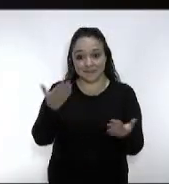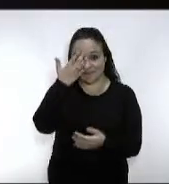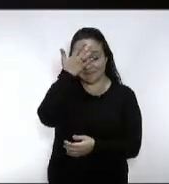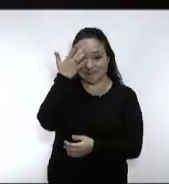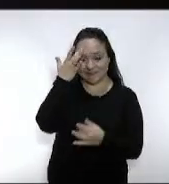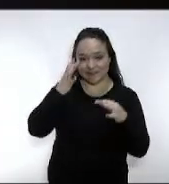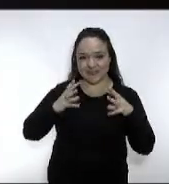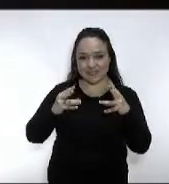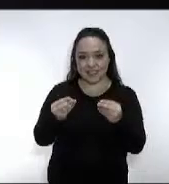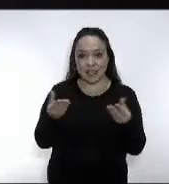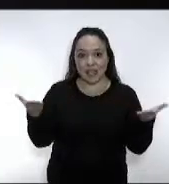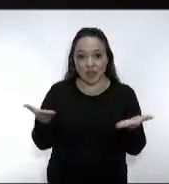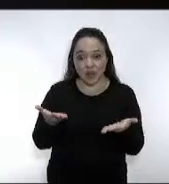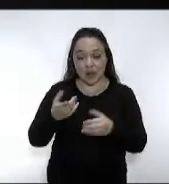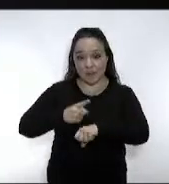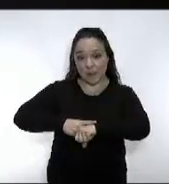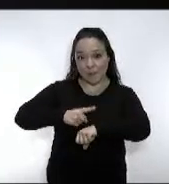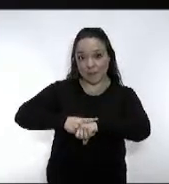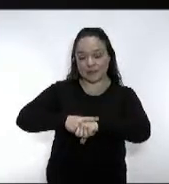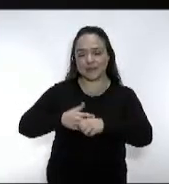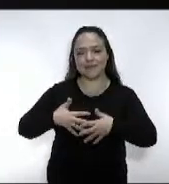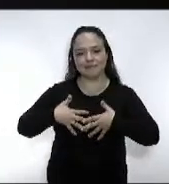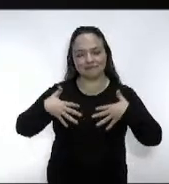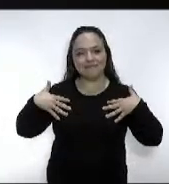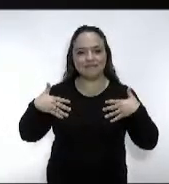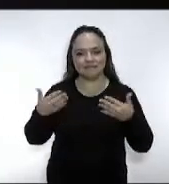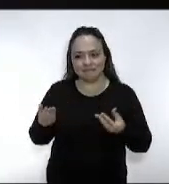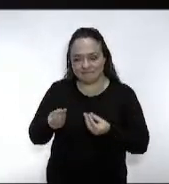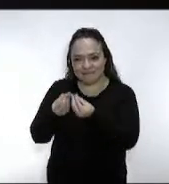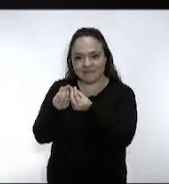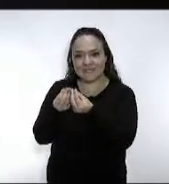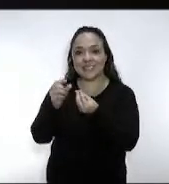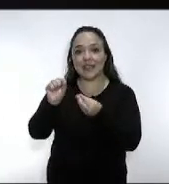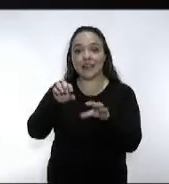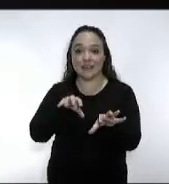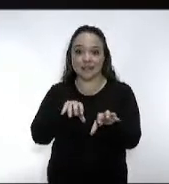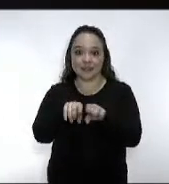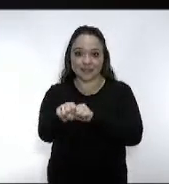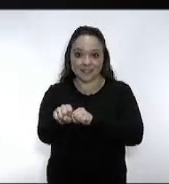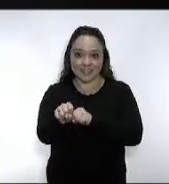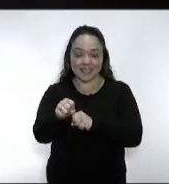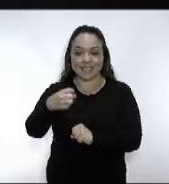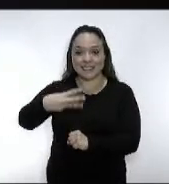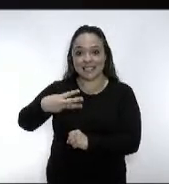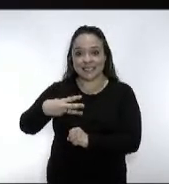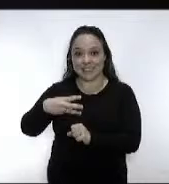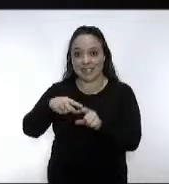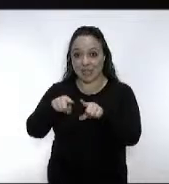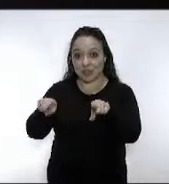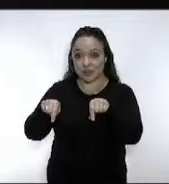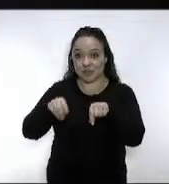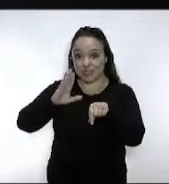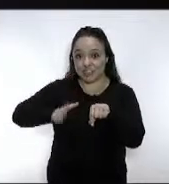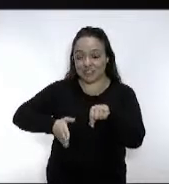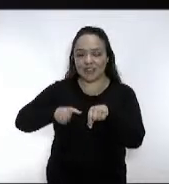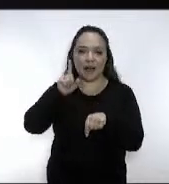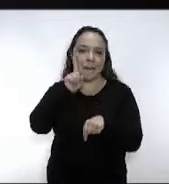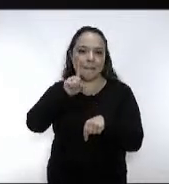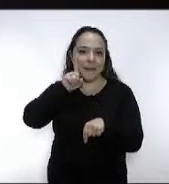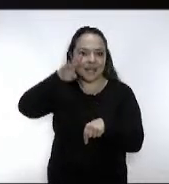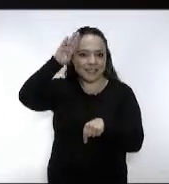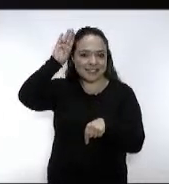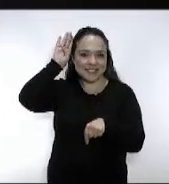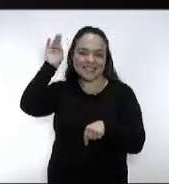Ladies and gentlemen, now they receive this moment of recognition, the graduates of the third class of the